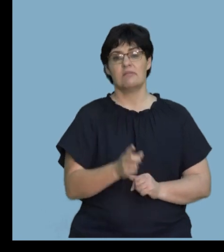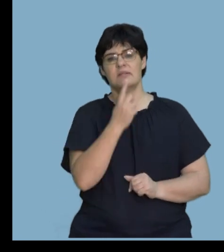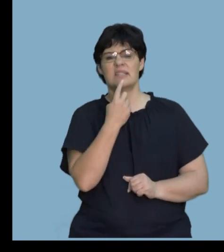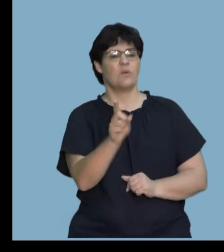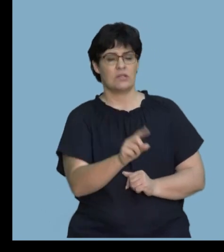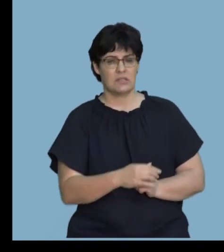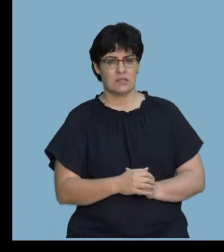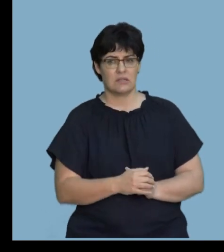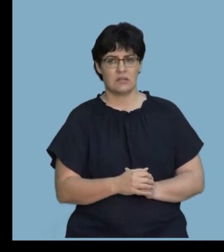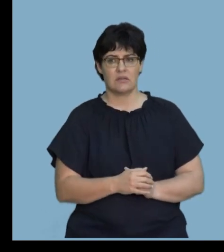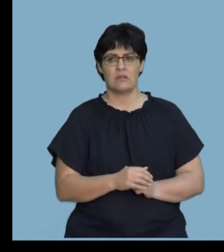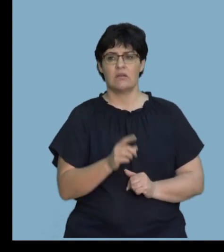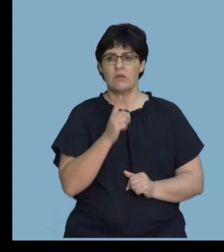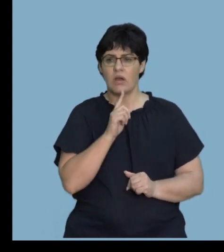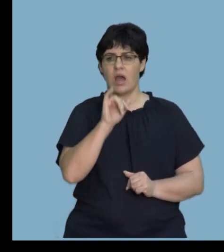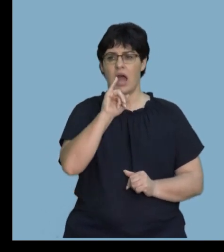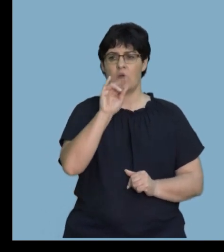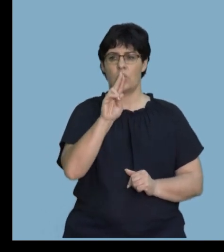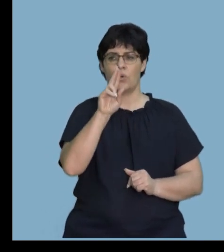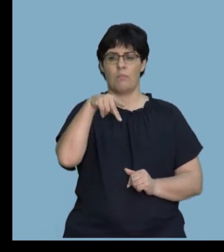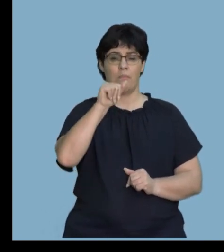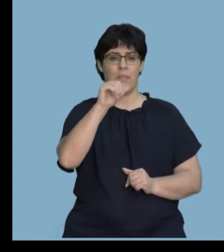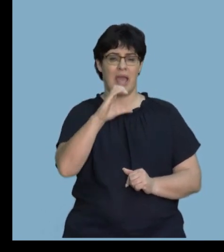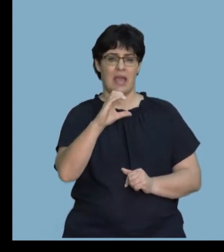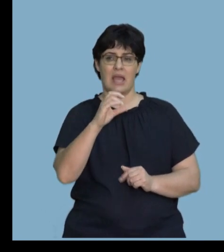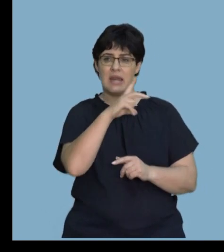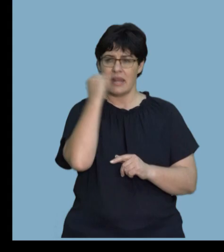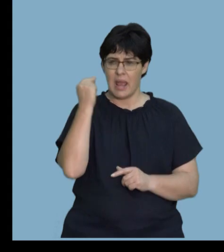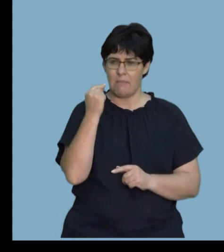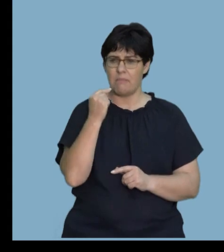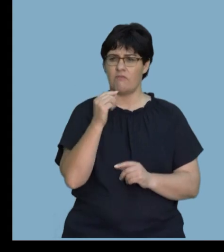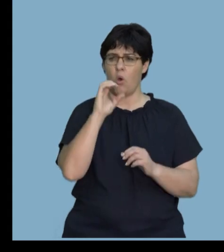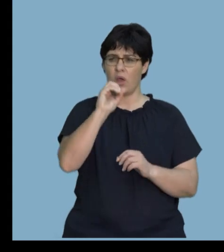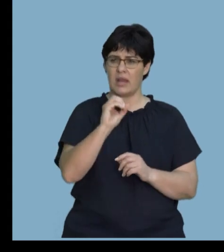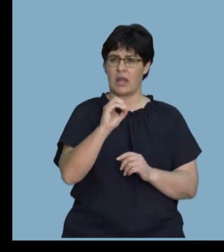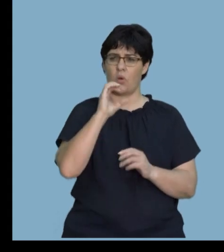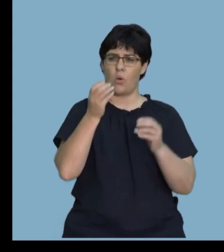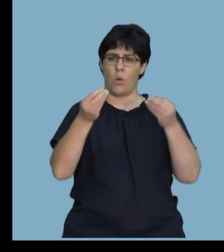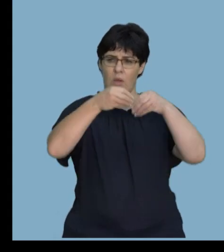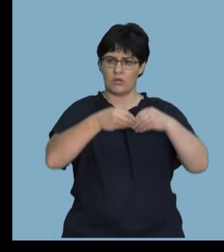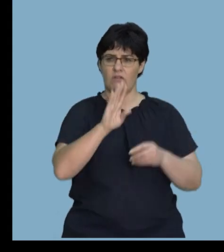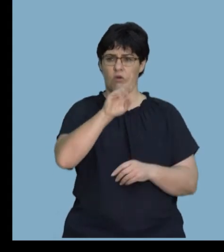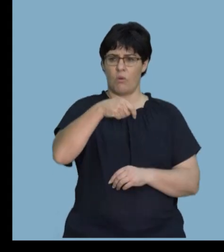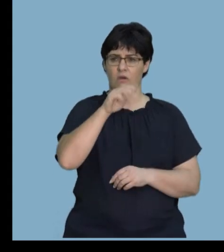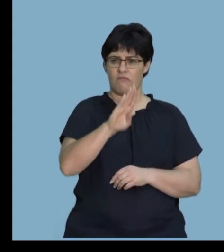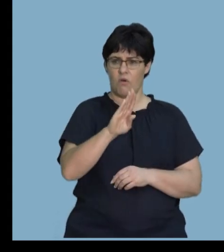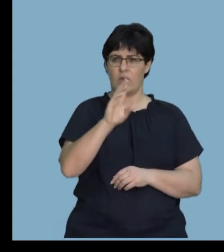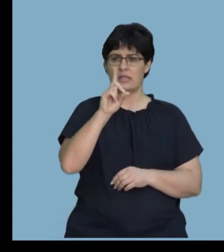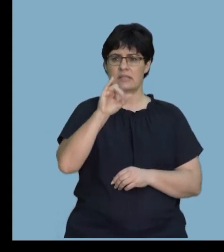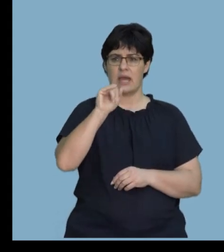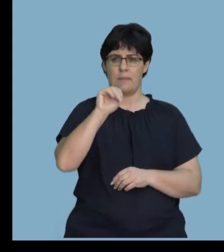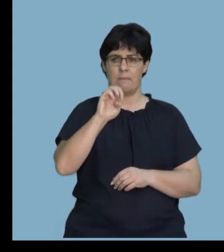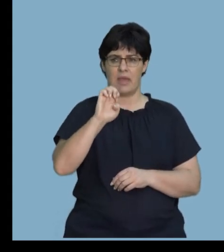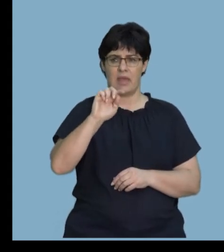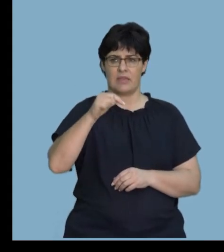here, the IUPAC name of an organic compound is 4,4 dimethyl pent2-ine. Okay,